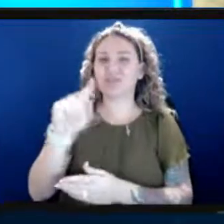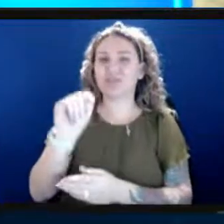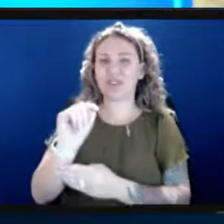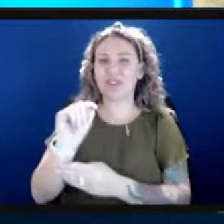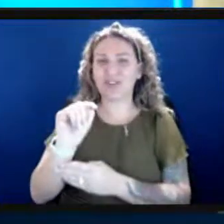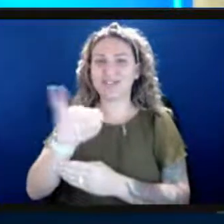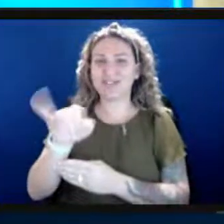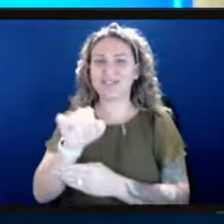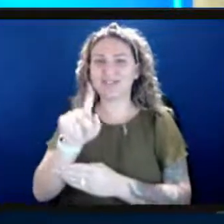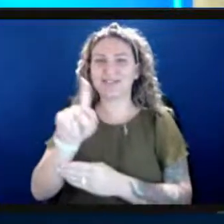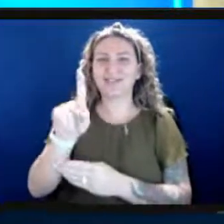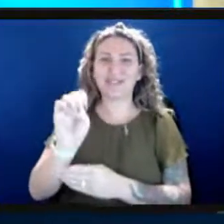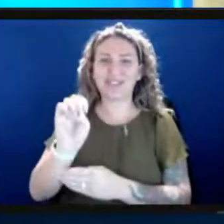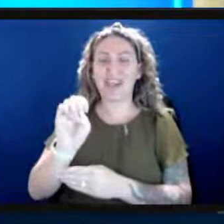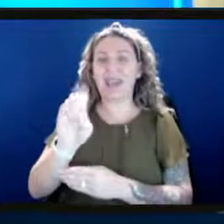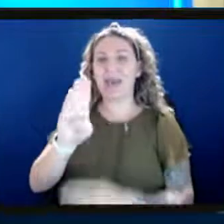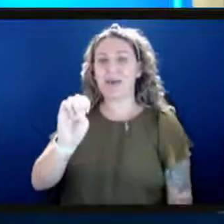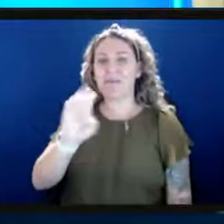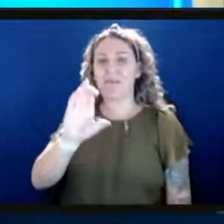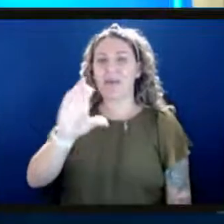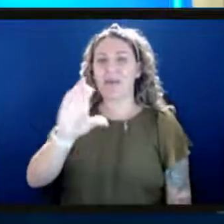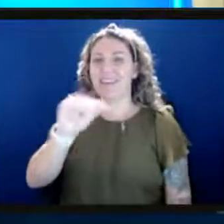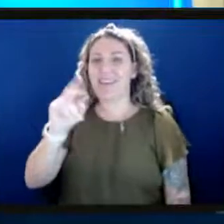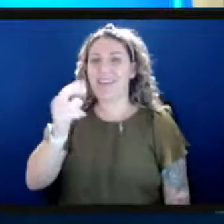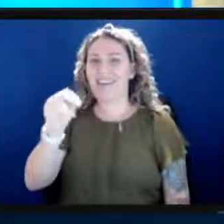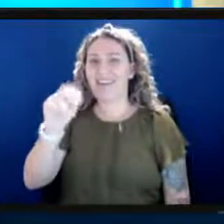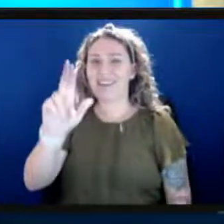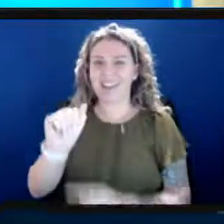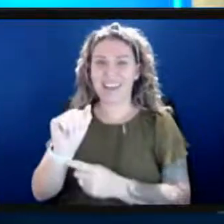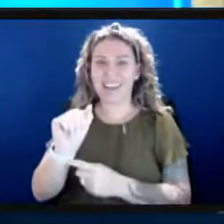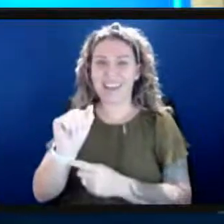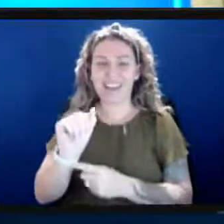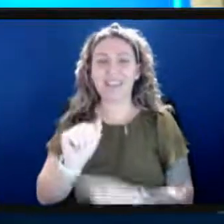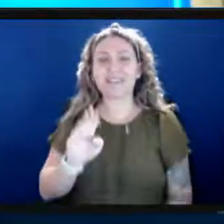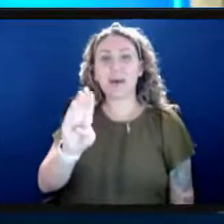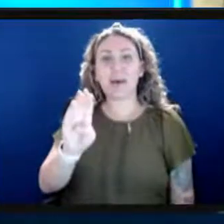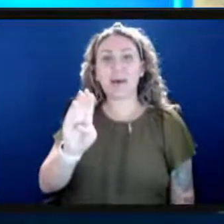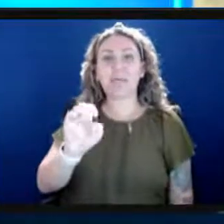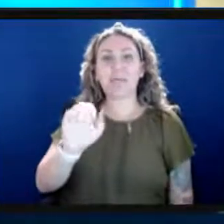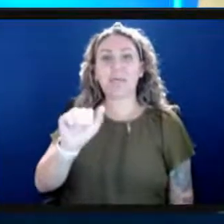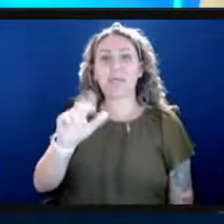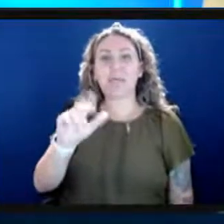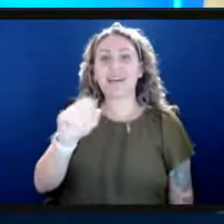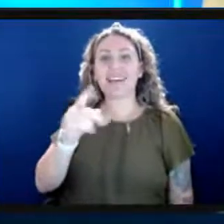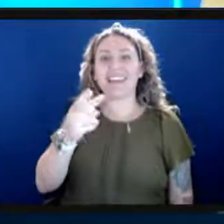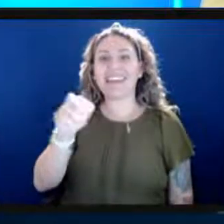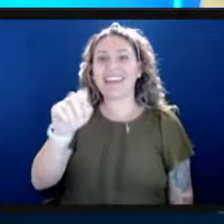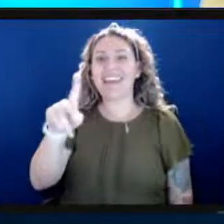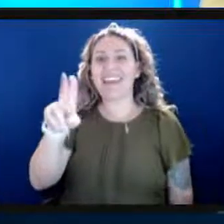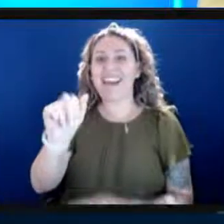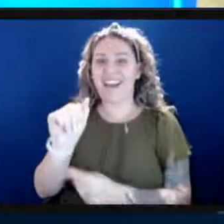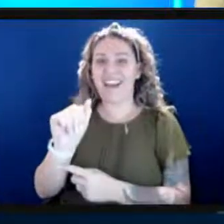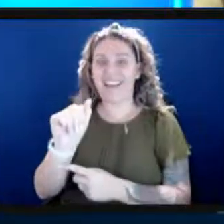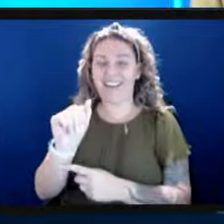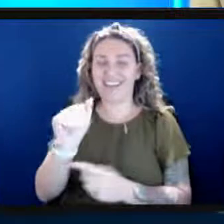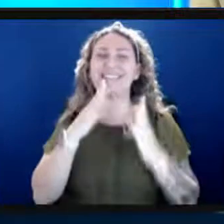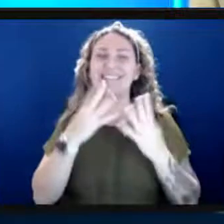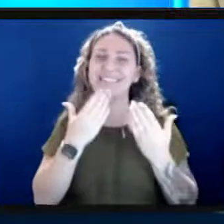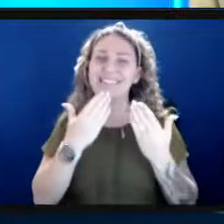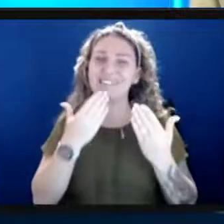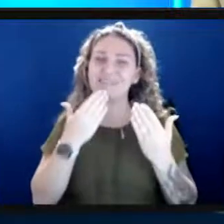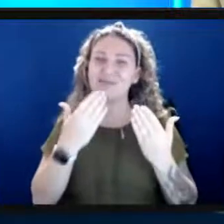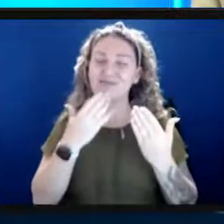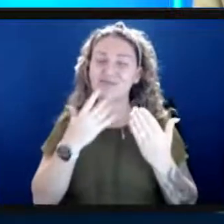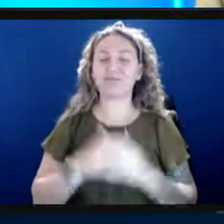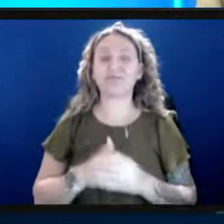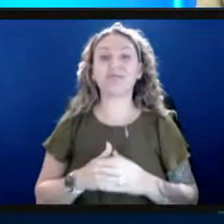Kansas City Police Department. I'm sorry. Bacena. Bacena, thank you. Thank you. Appreciate it. We are so grateful